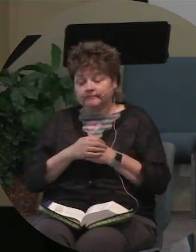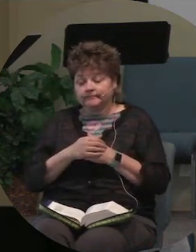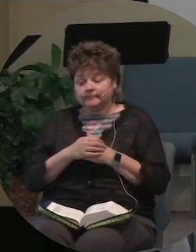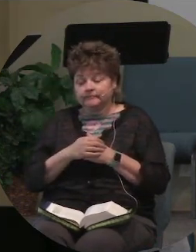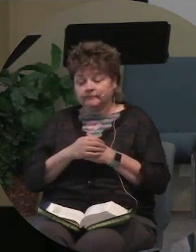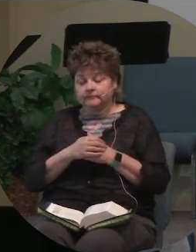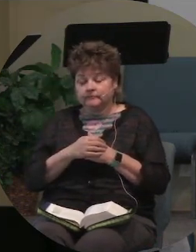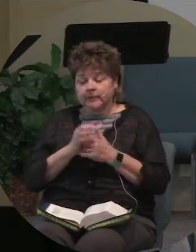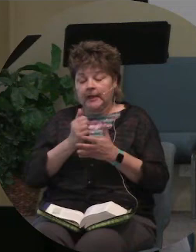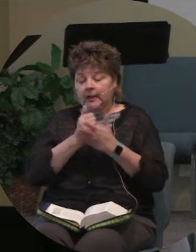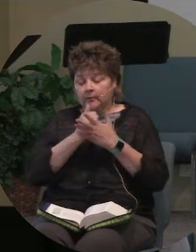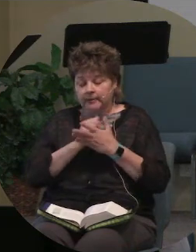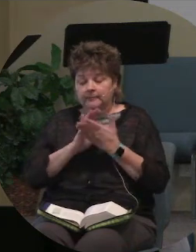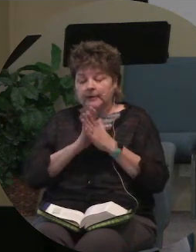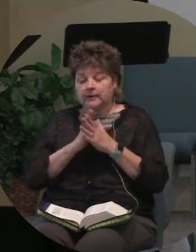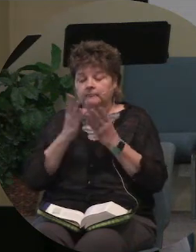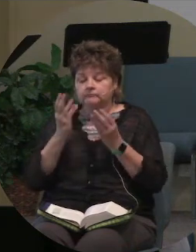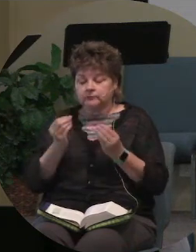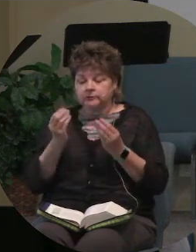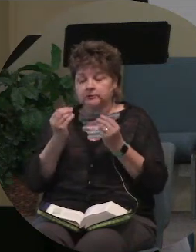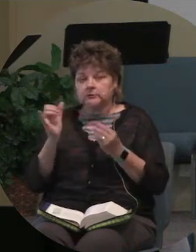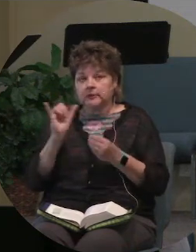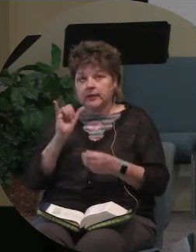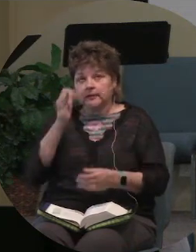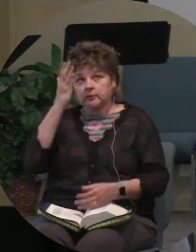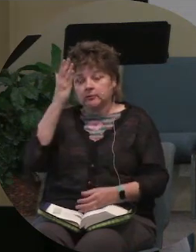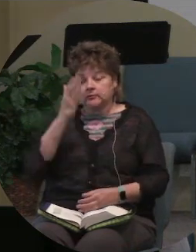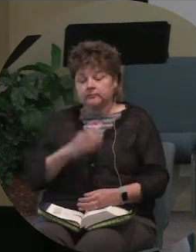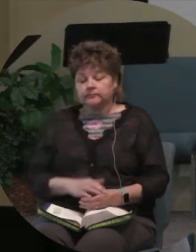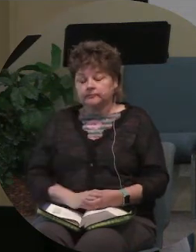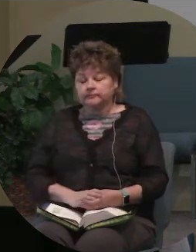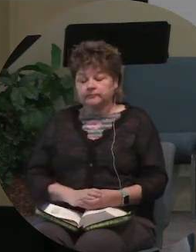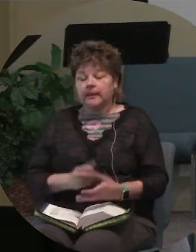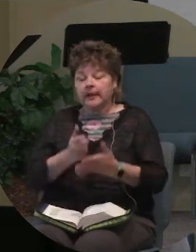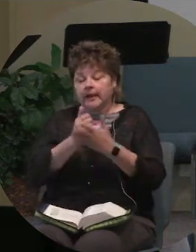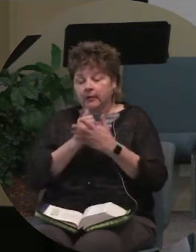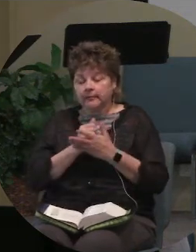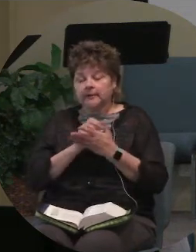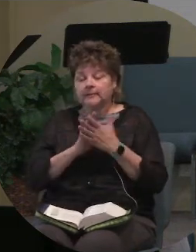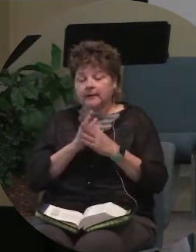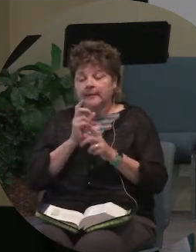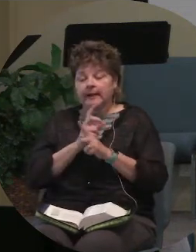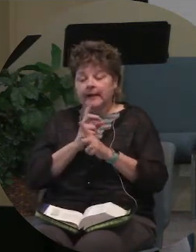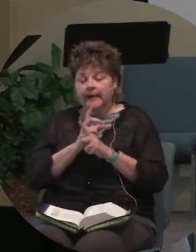God, help me to be gentle like you are. Help me to be kind